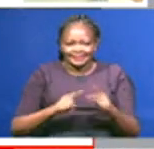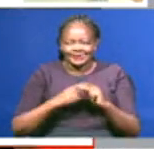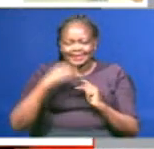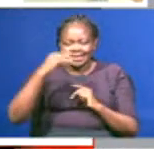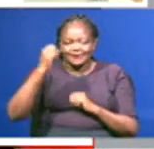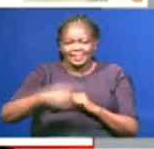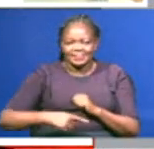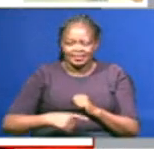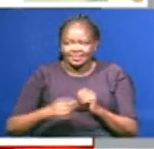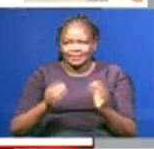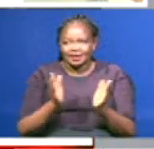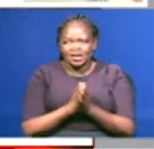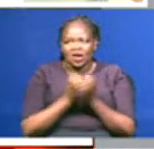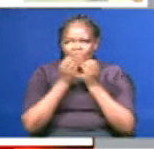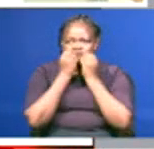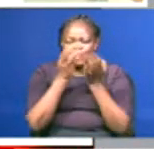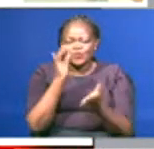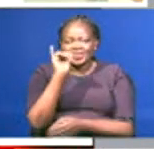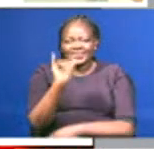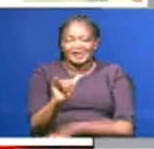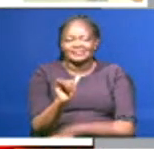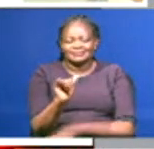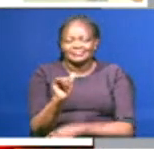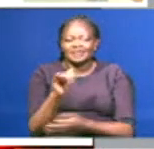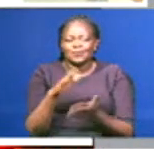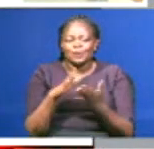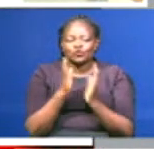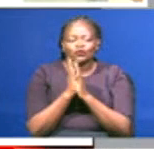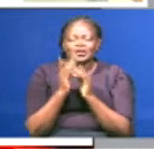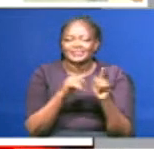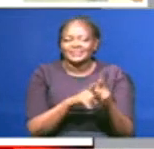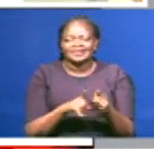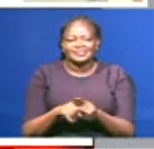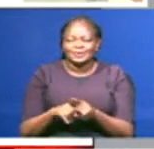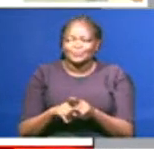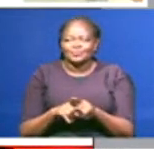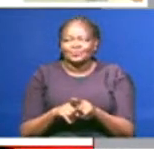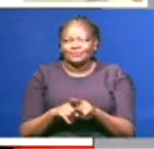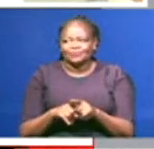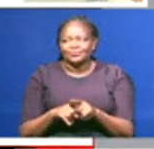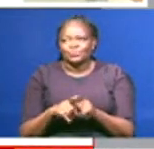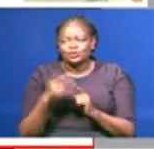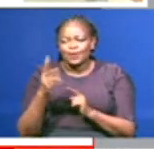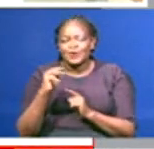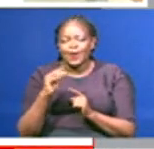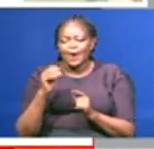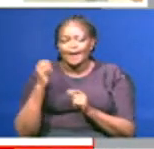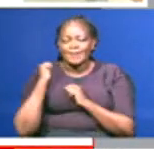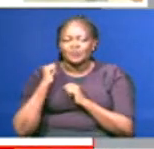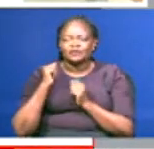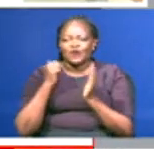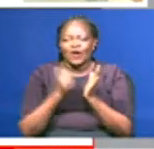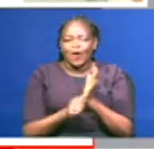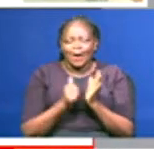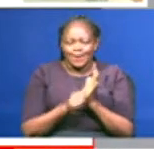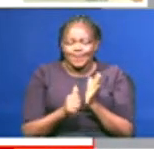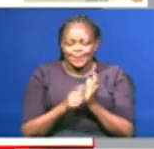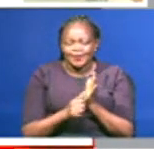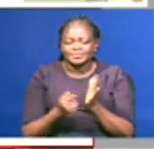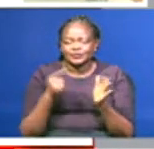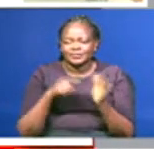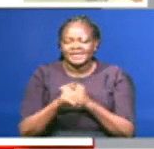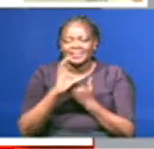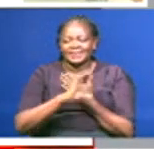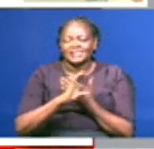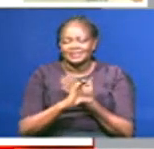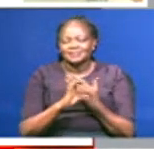I'll be giving you details of that and much more, as well as 4 million bags of maize that are expected to get into the country in